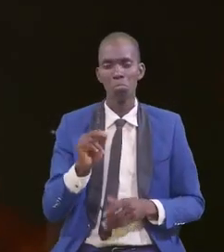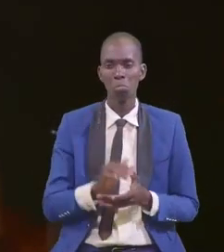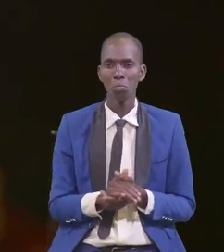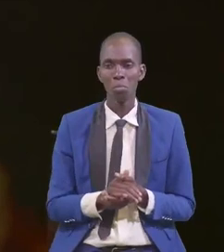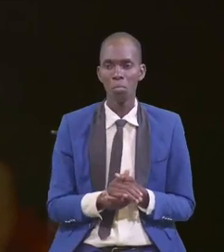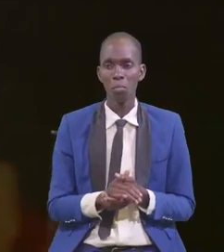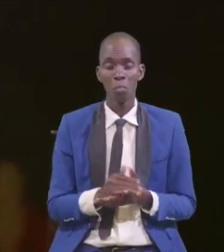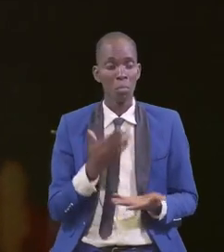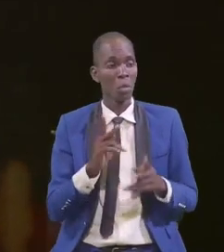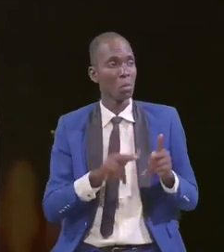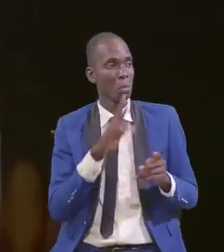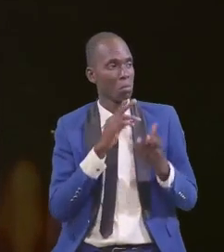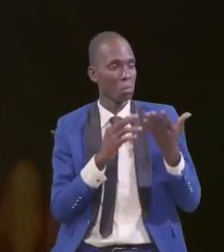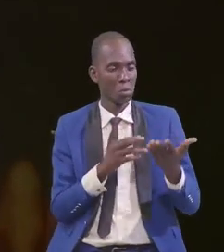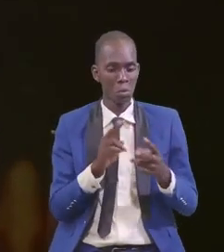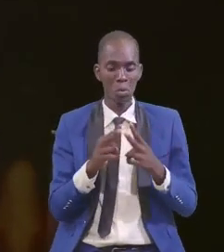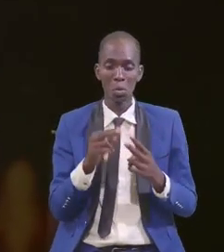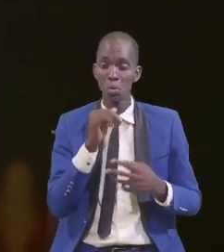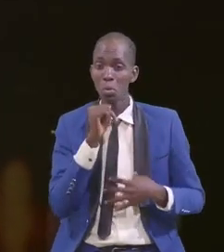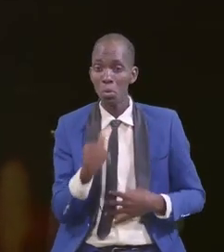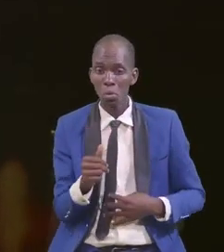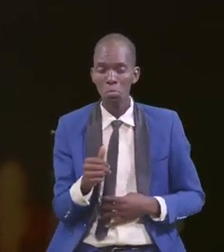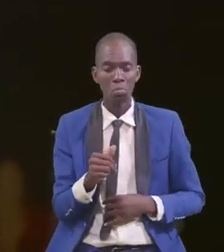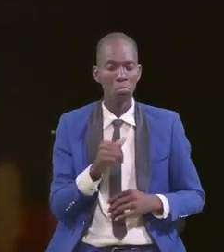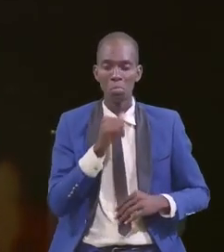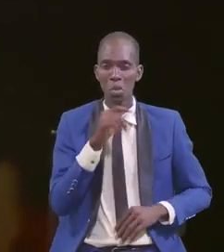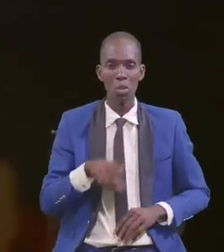Whether they're there or not,